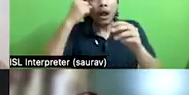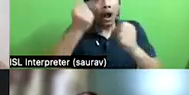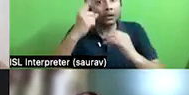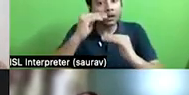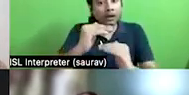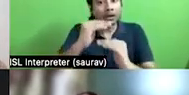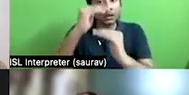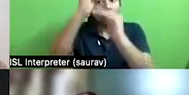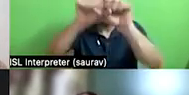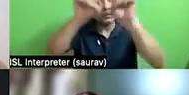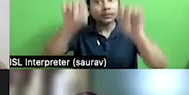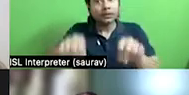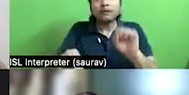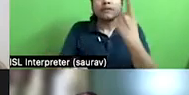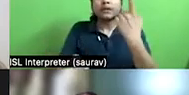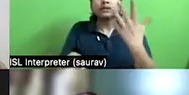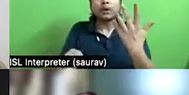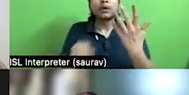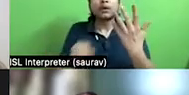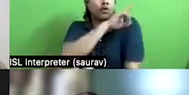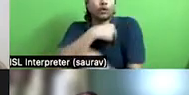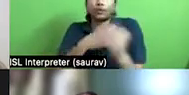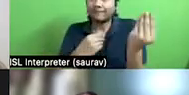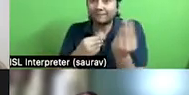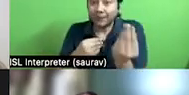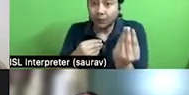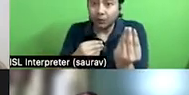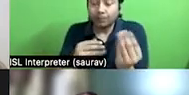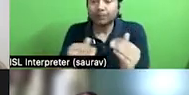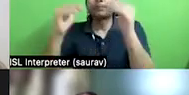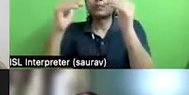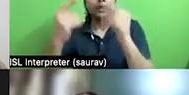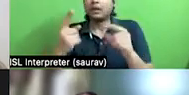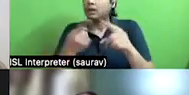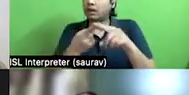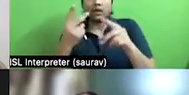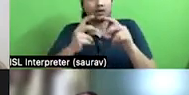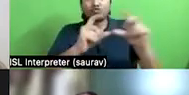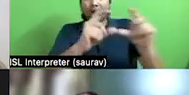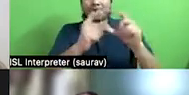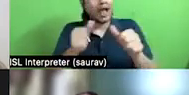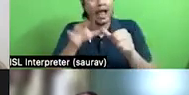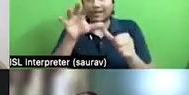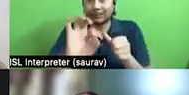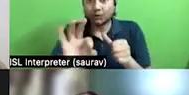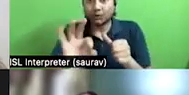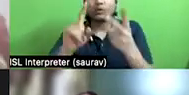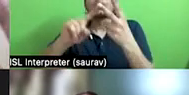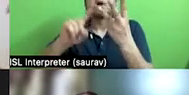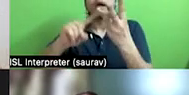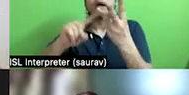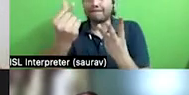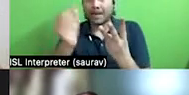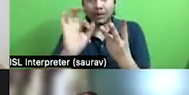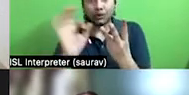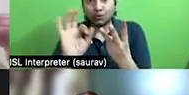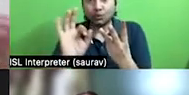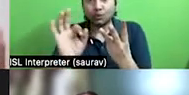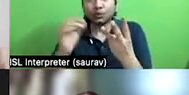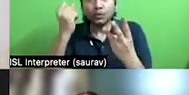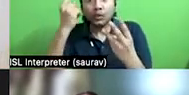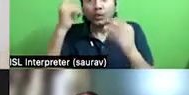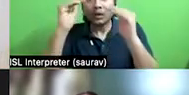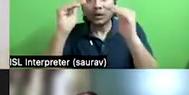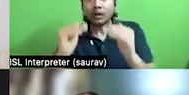not accessible. And these are physical structures that don't exist. Because of these practices where the hospital rules are not there,